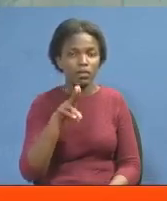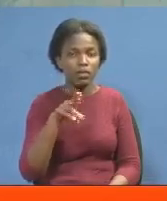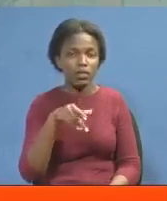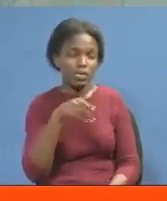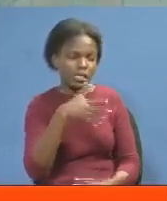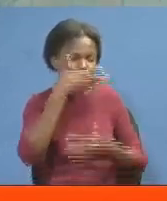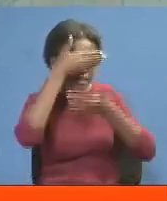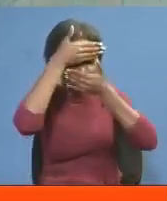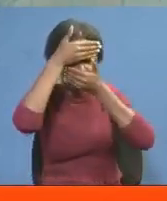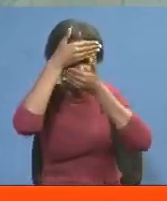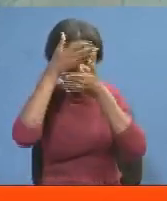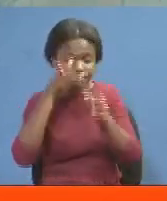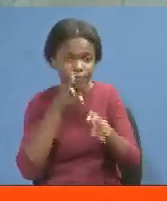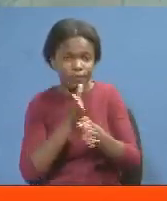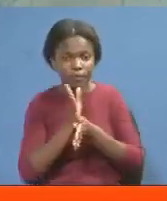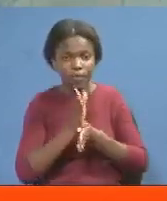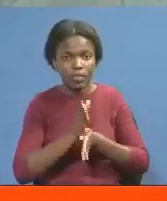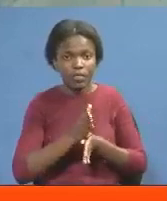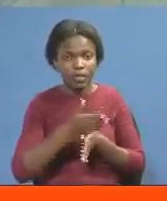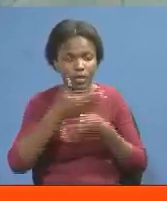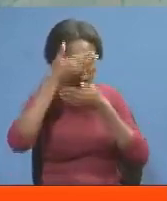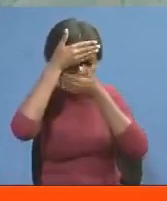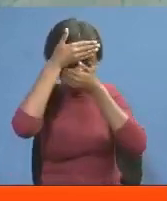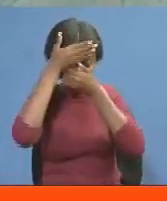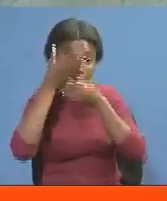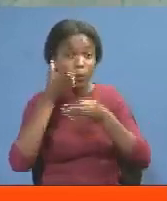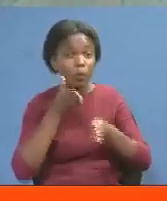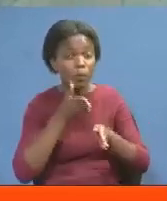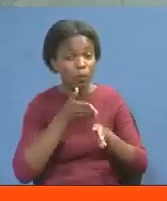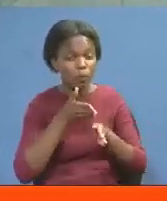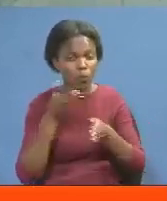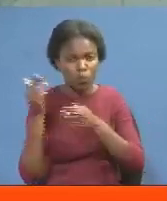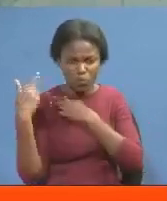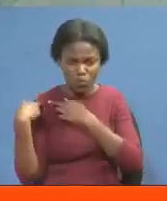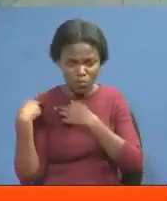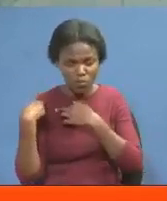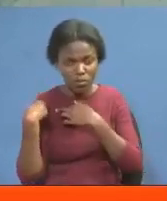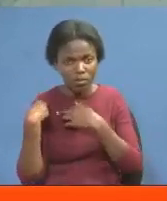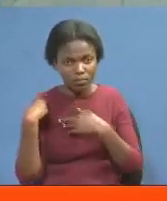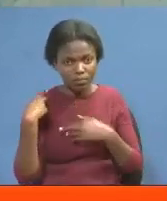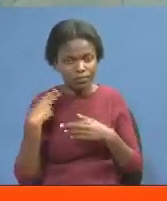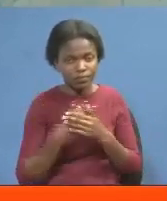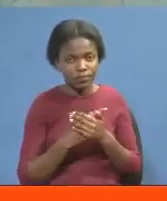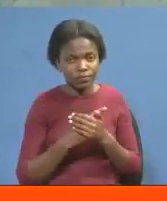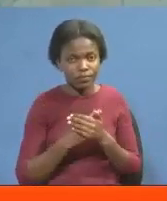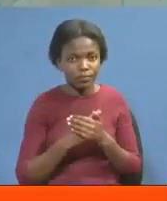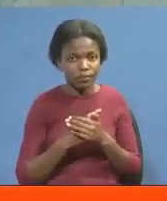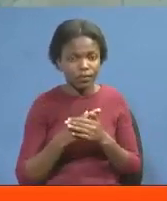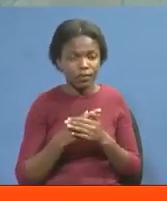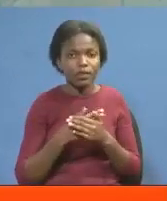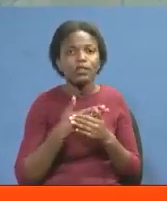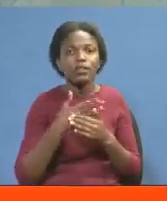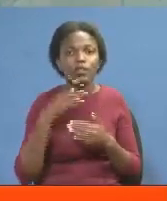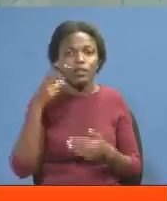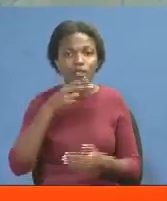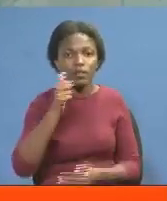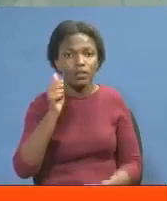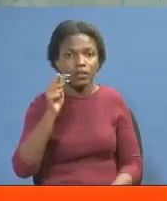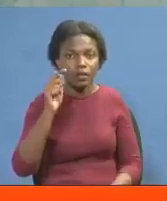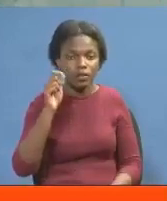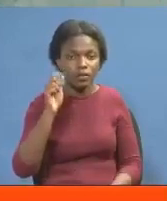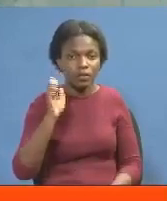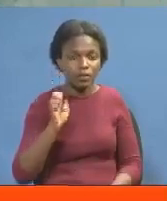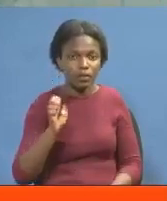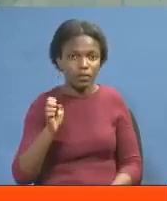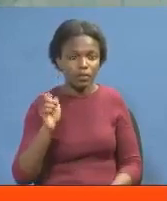Al-Shabaab line. The line of hating Kenya is an Al-Shabaab line. Mm-hmm. And guess who else bought it? President Farmajo. He bought that line